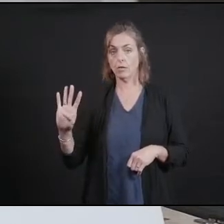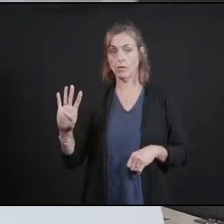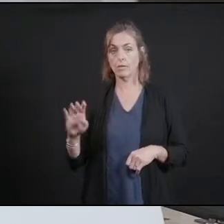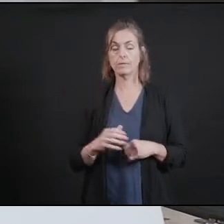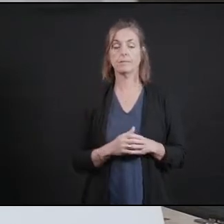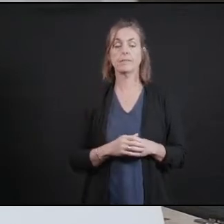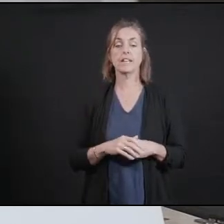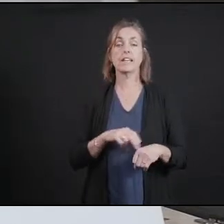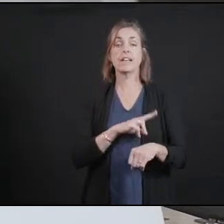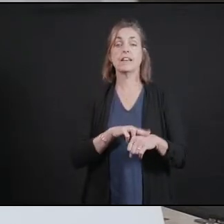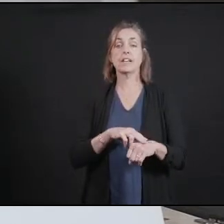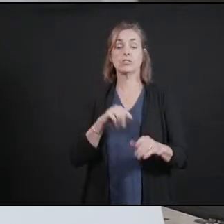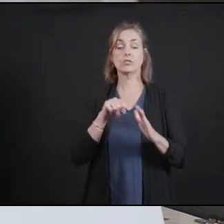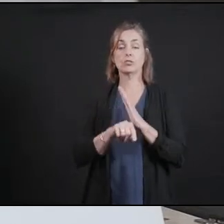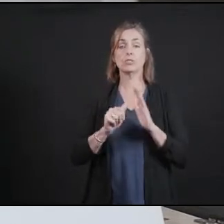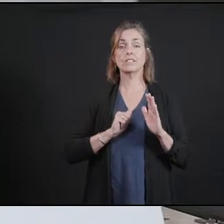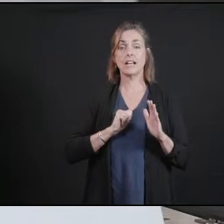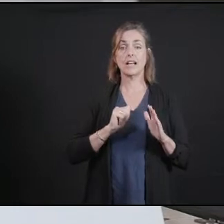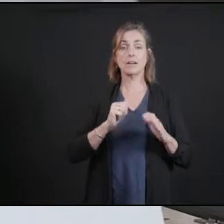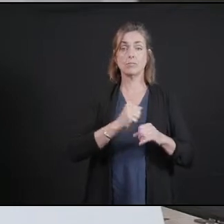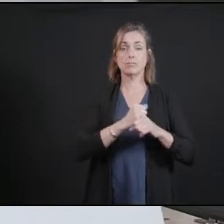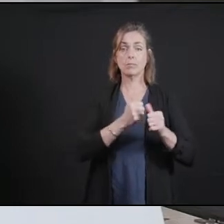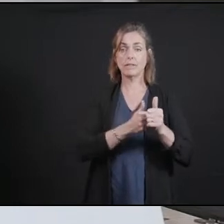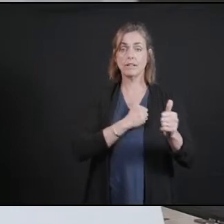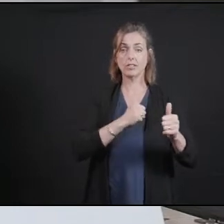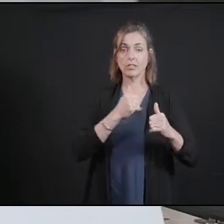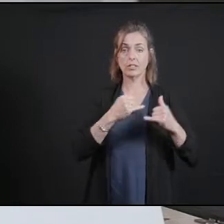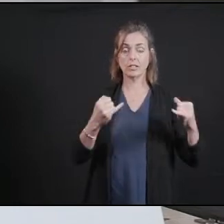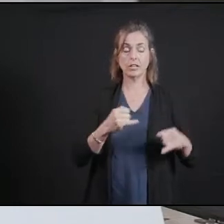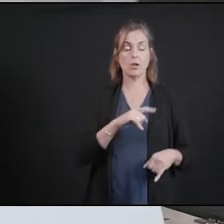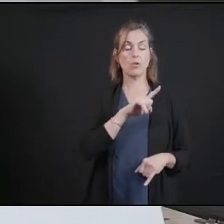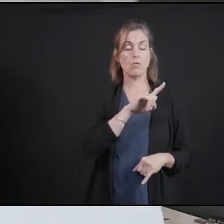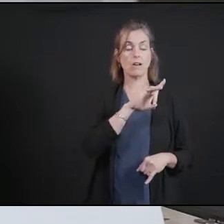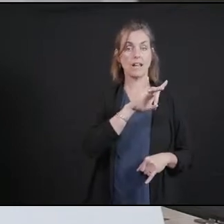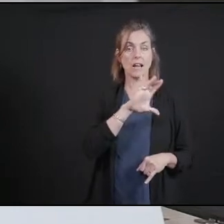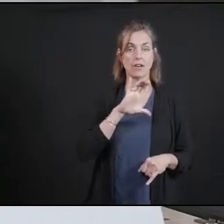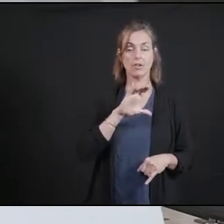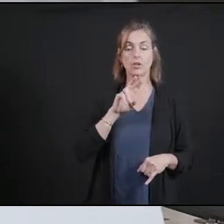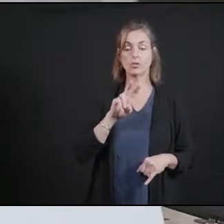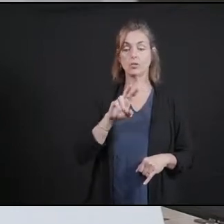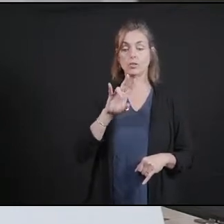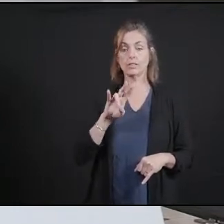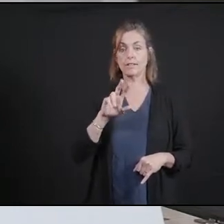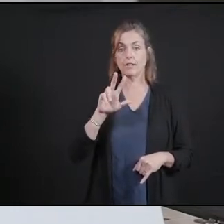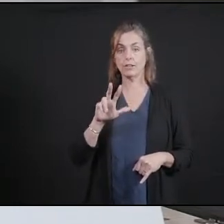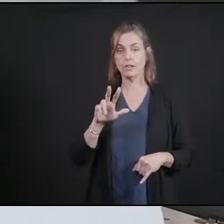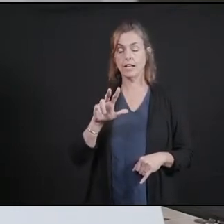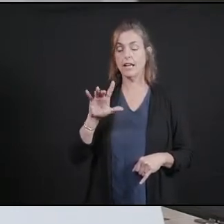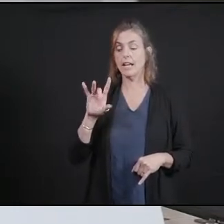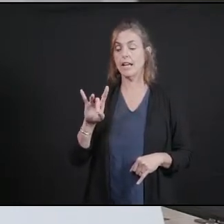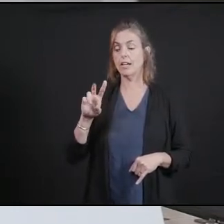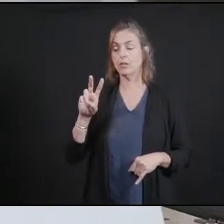health, both physically and mentally. And I'll read the hotline resources that I've done in the past.